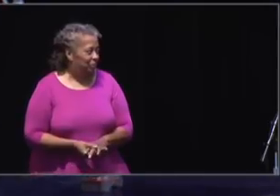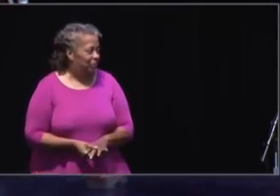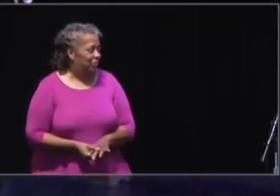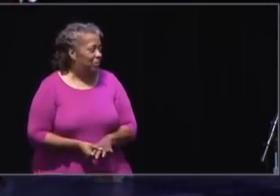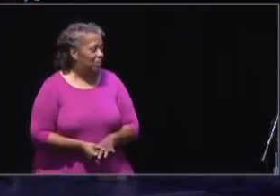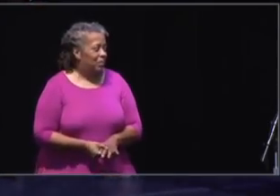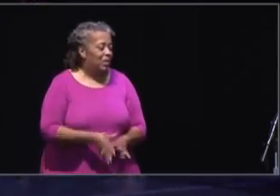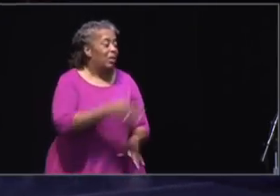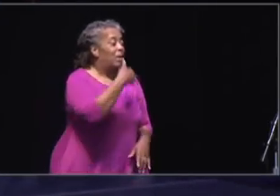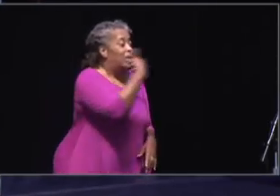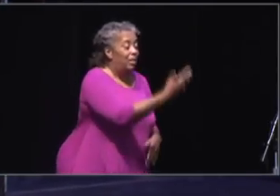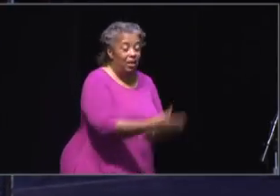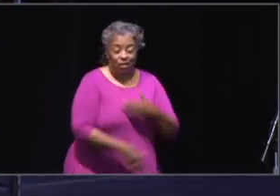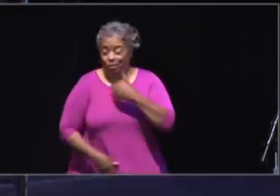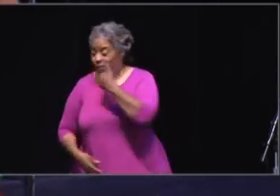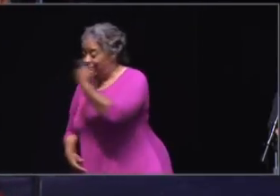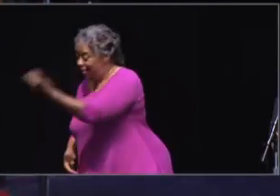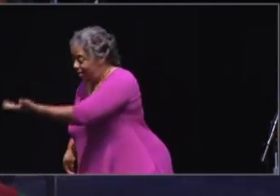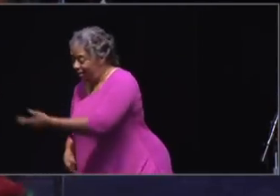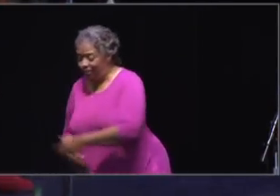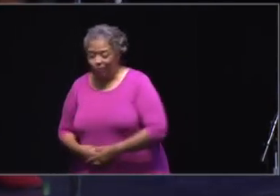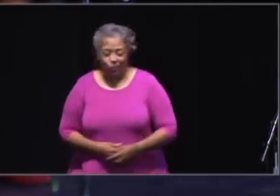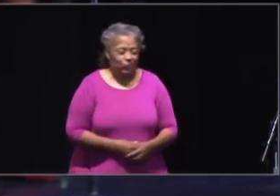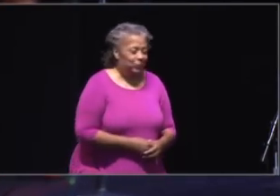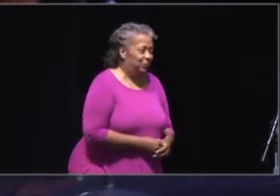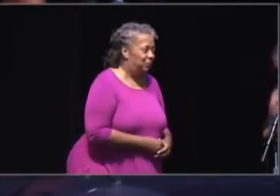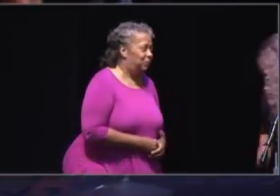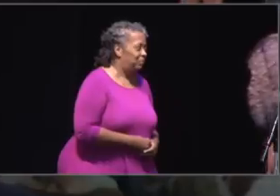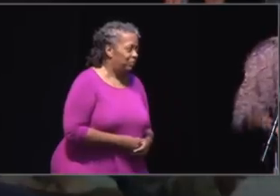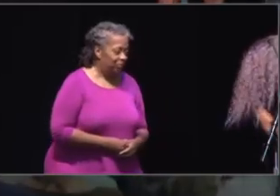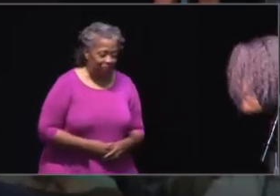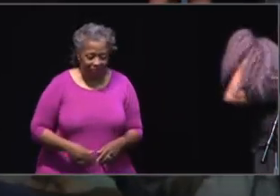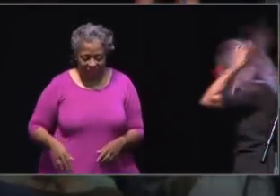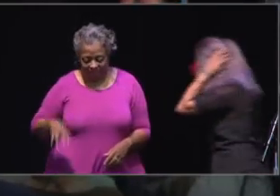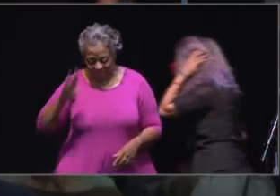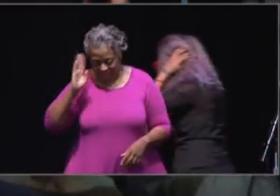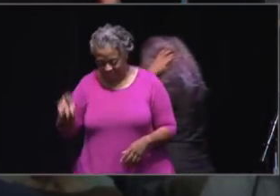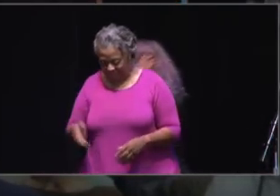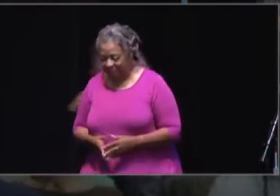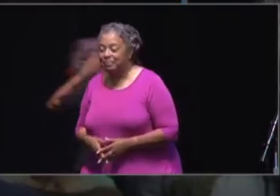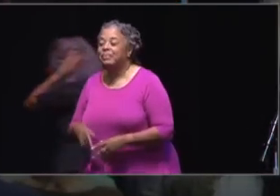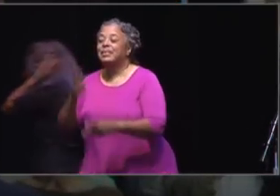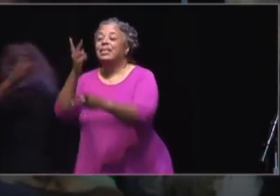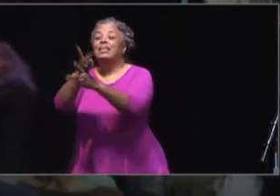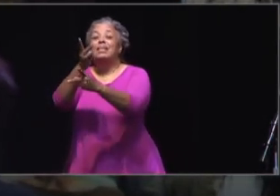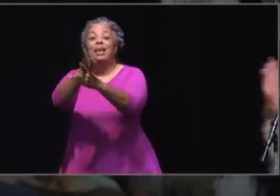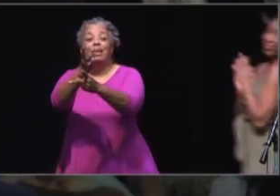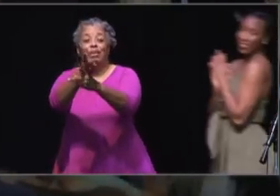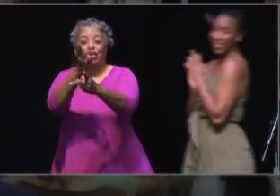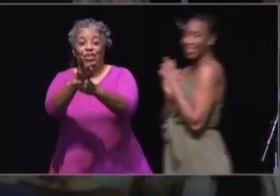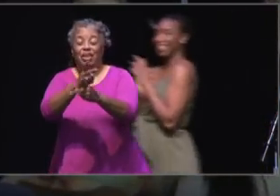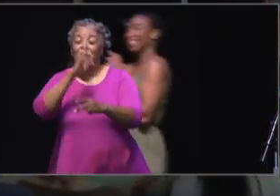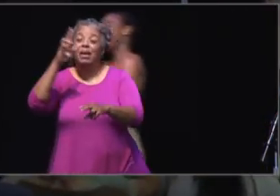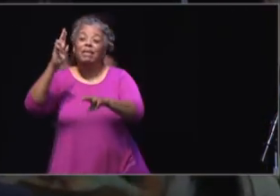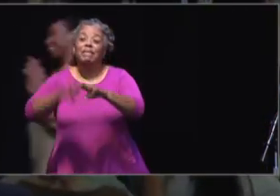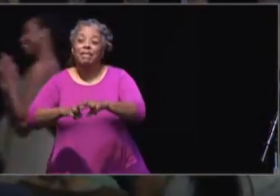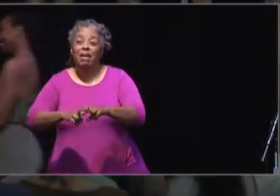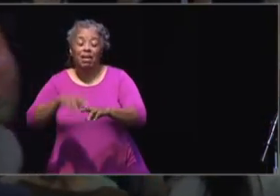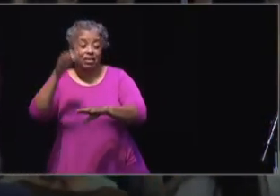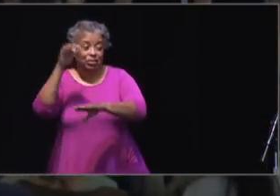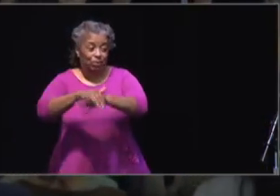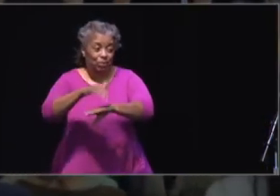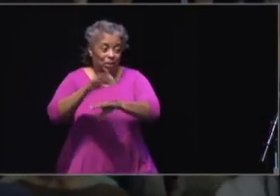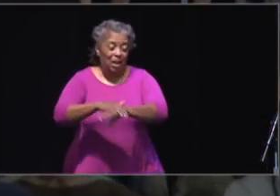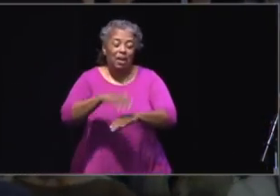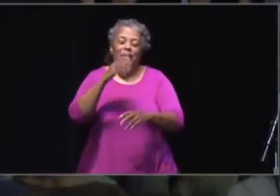Thank you and thank you. Take care. Have fun tomorrow.